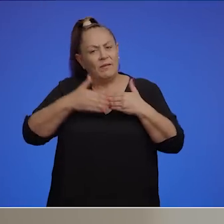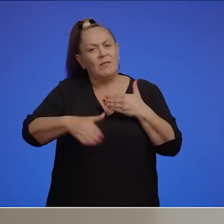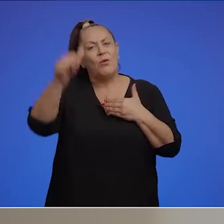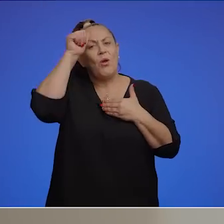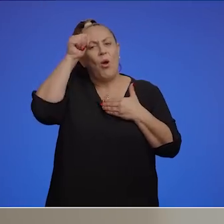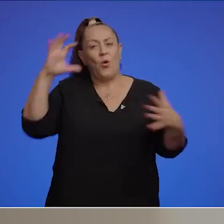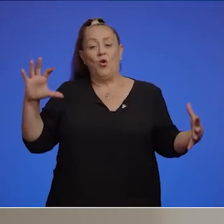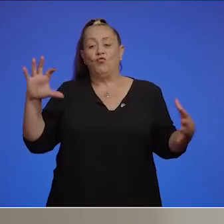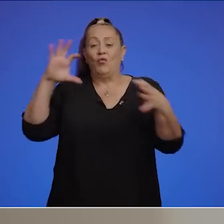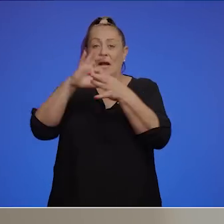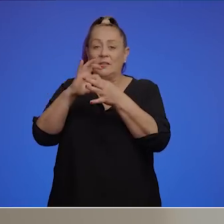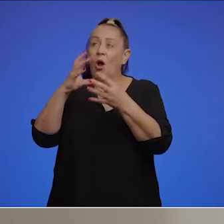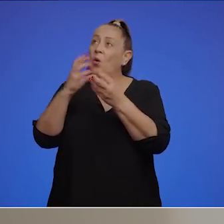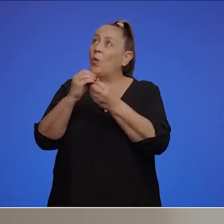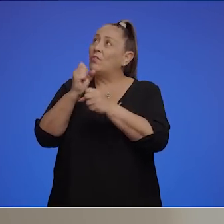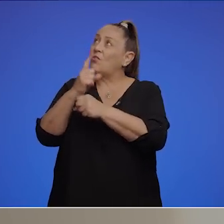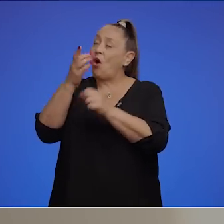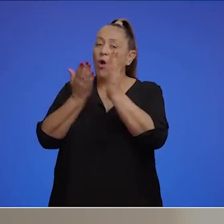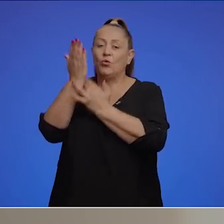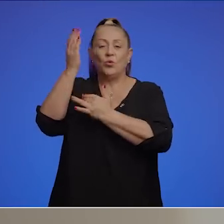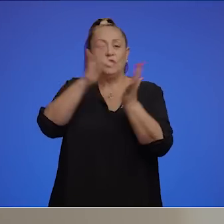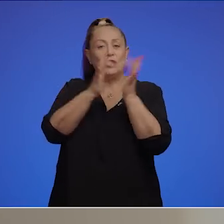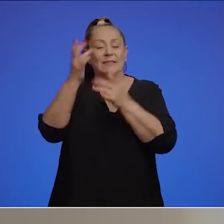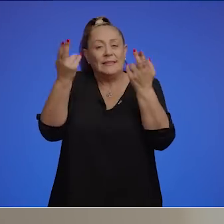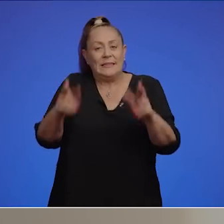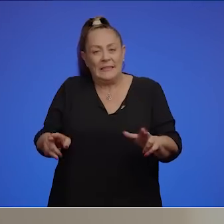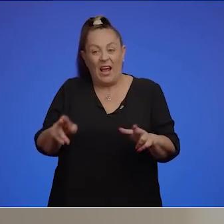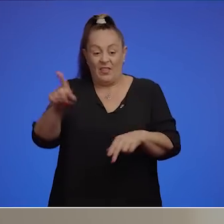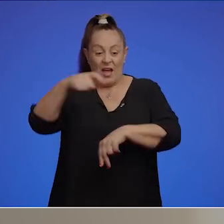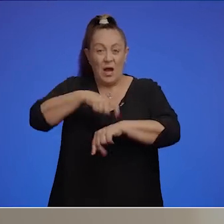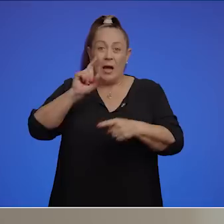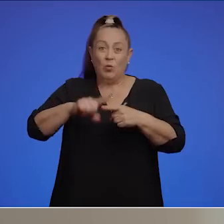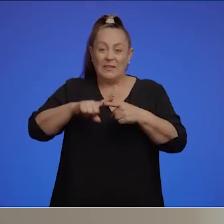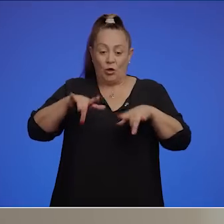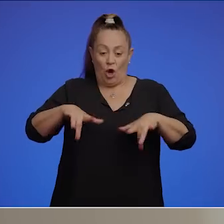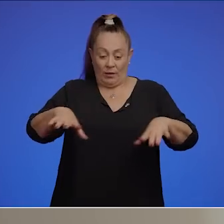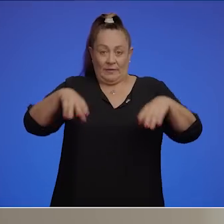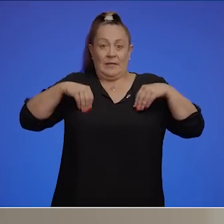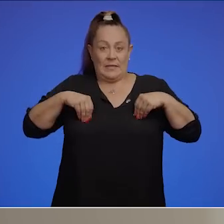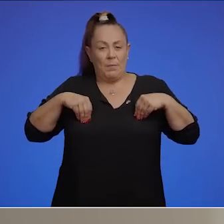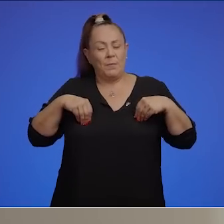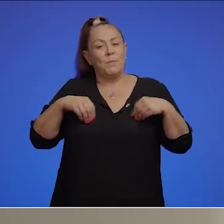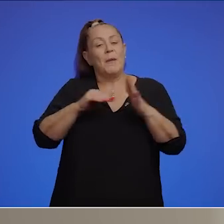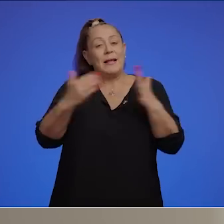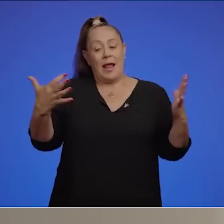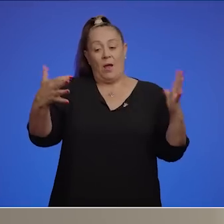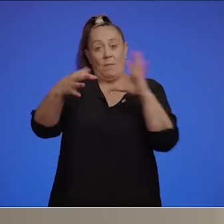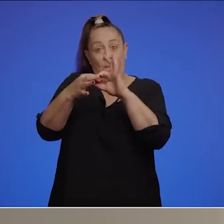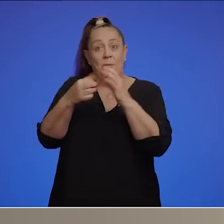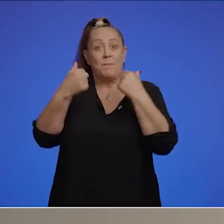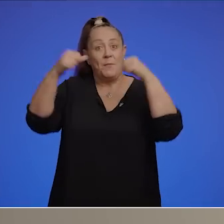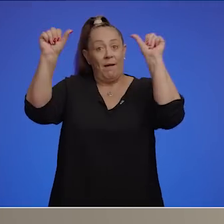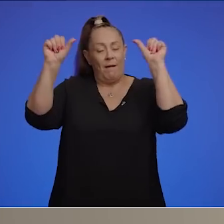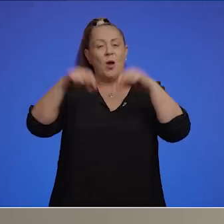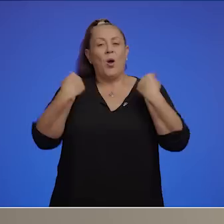God by the death of his Son, we were still enemies. Now that we have been reconciled, surely